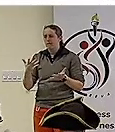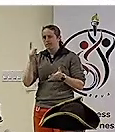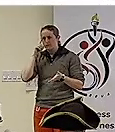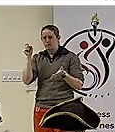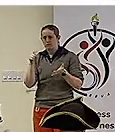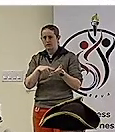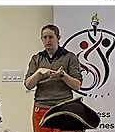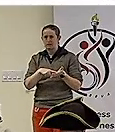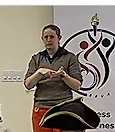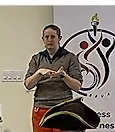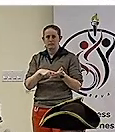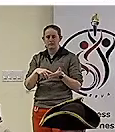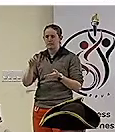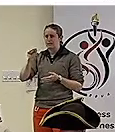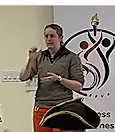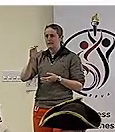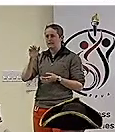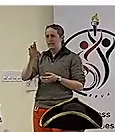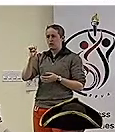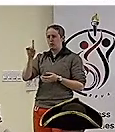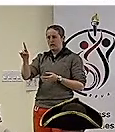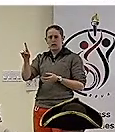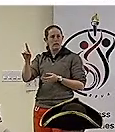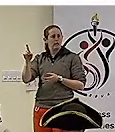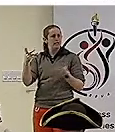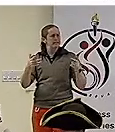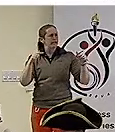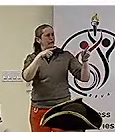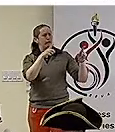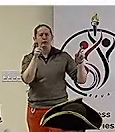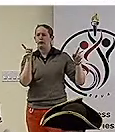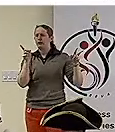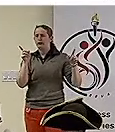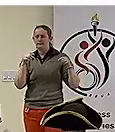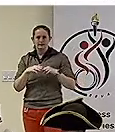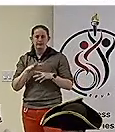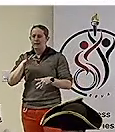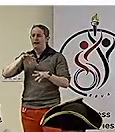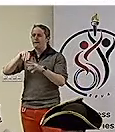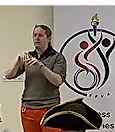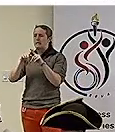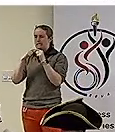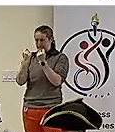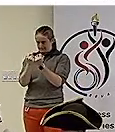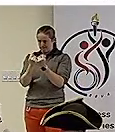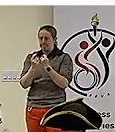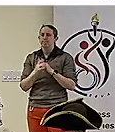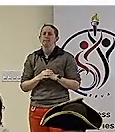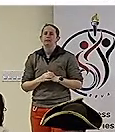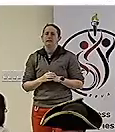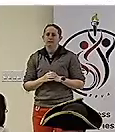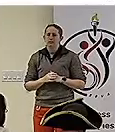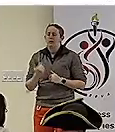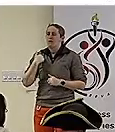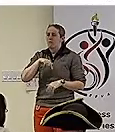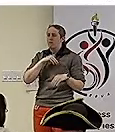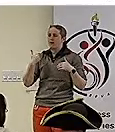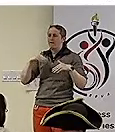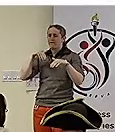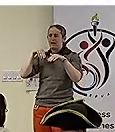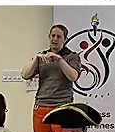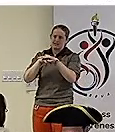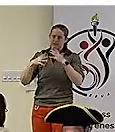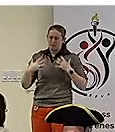Baisden, who's in the room, who is part of the team at Sea Change Collab, and we have the Accessibility